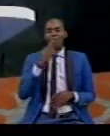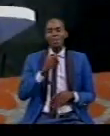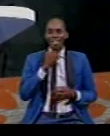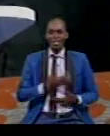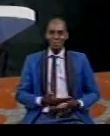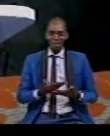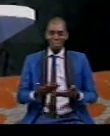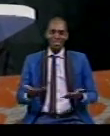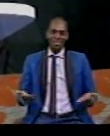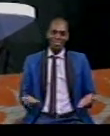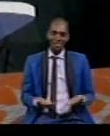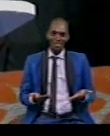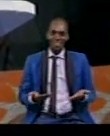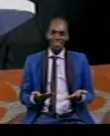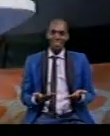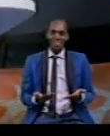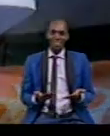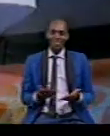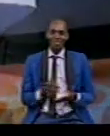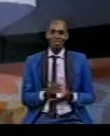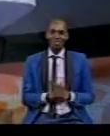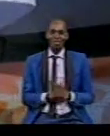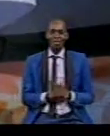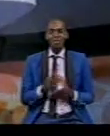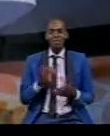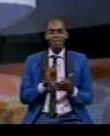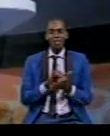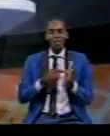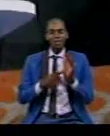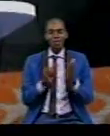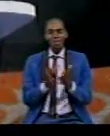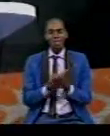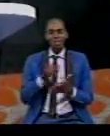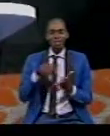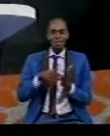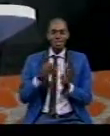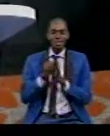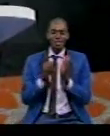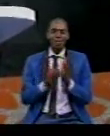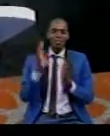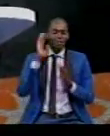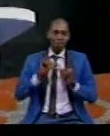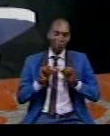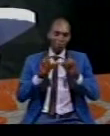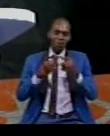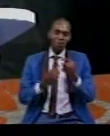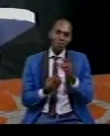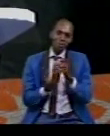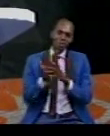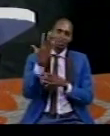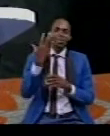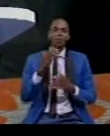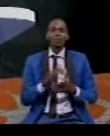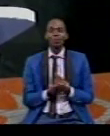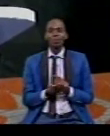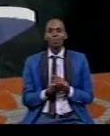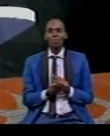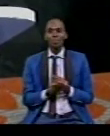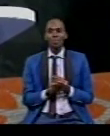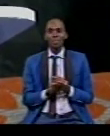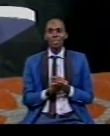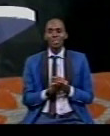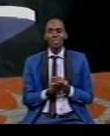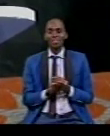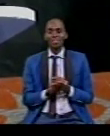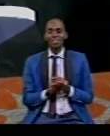the one who has strayed away, Christ is here today. And he brings restoration to you as